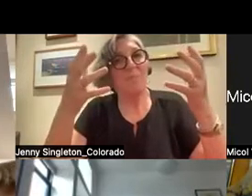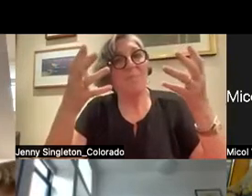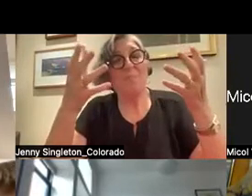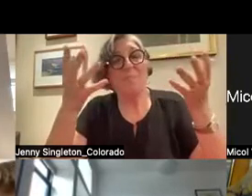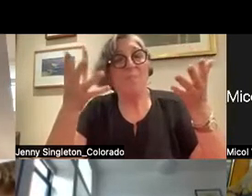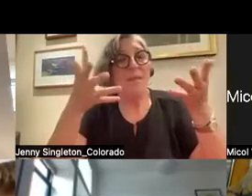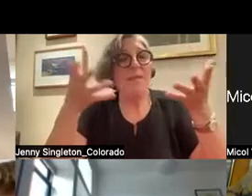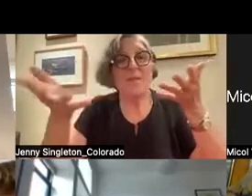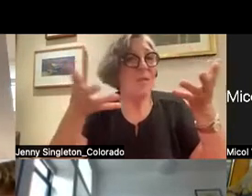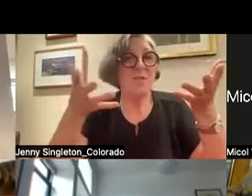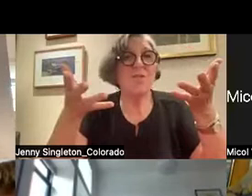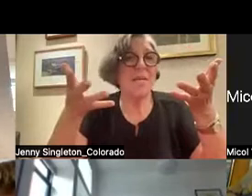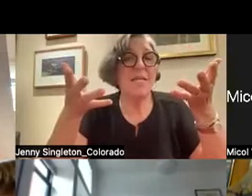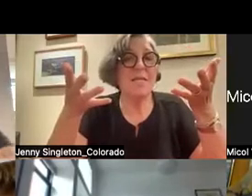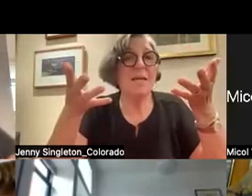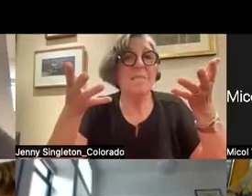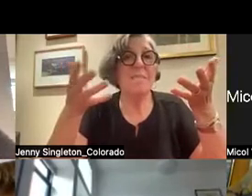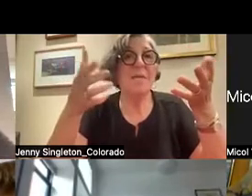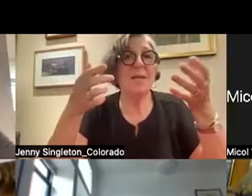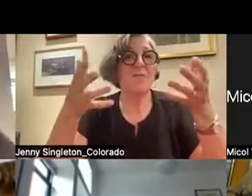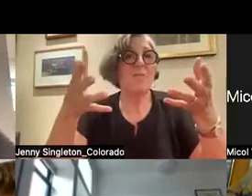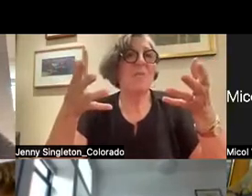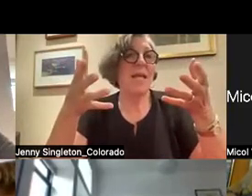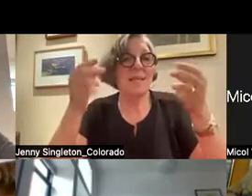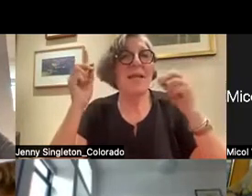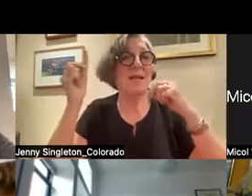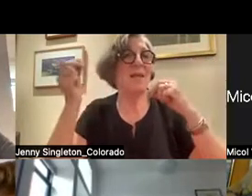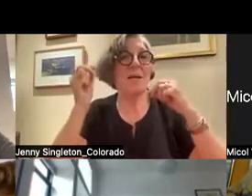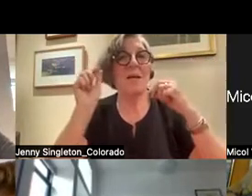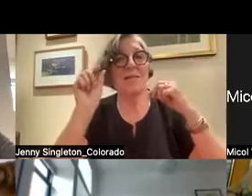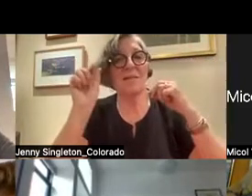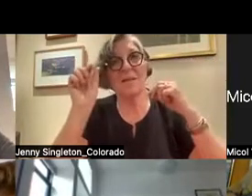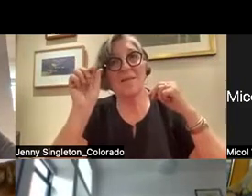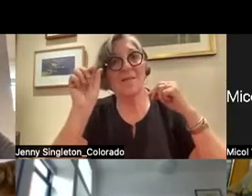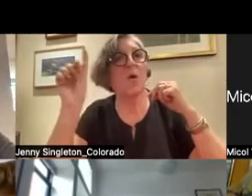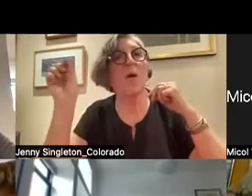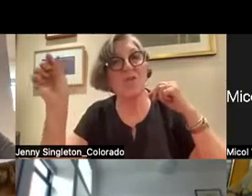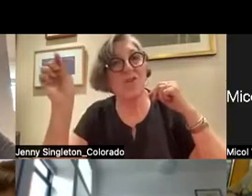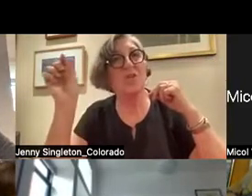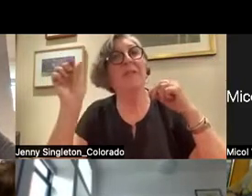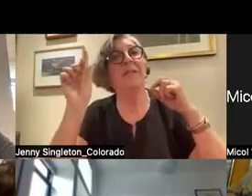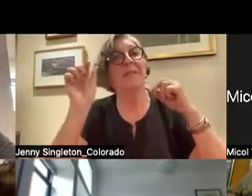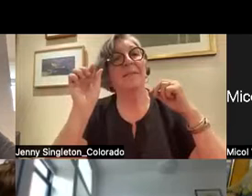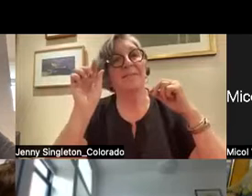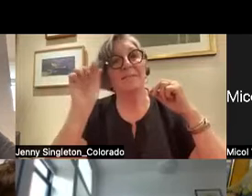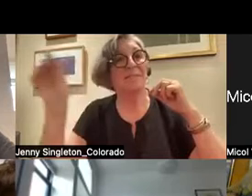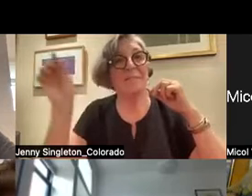that's easier to understand and to represent than a sequential,